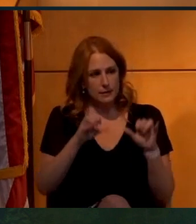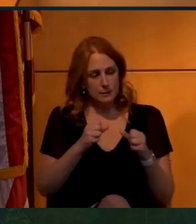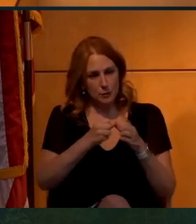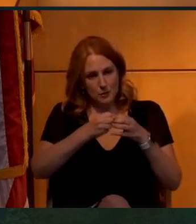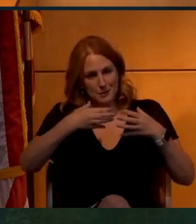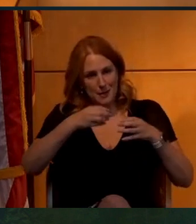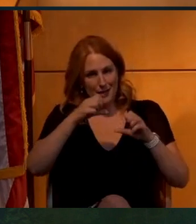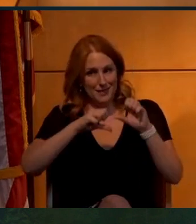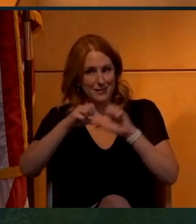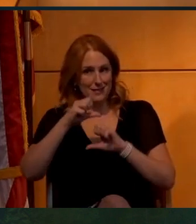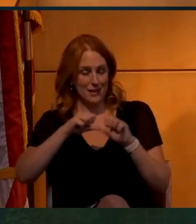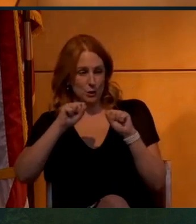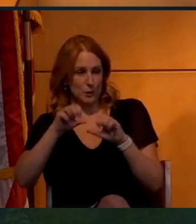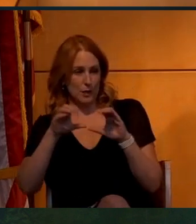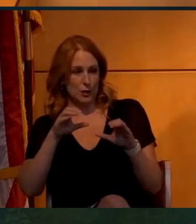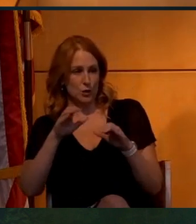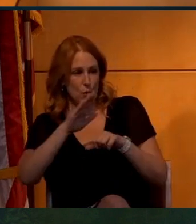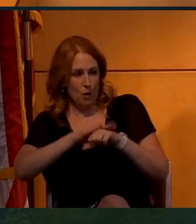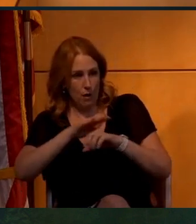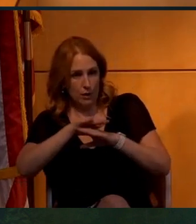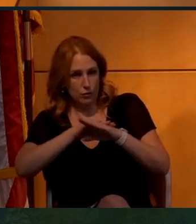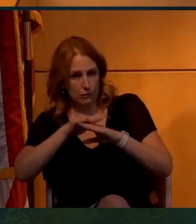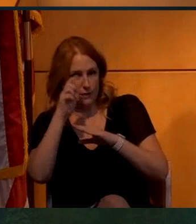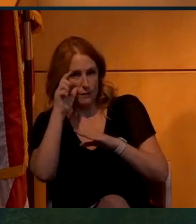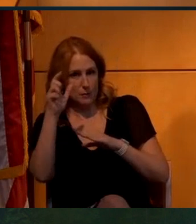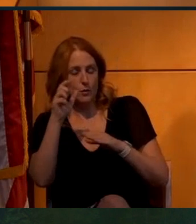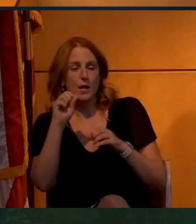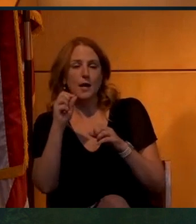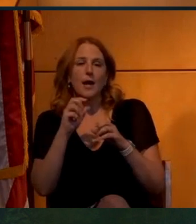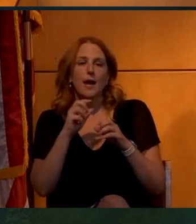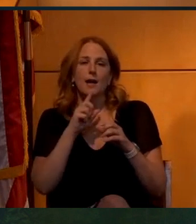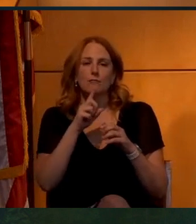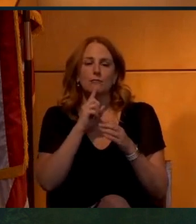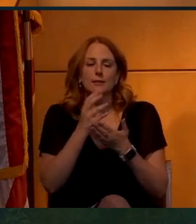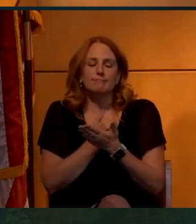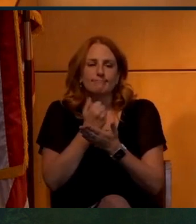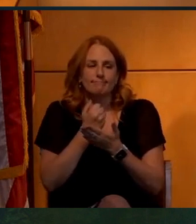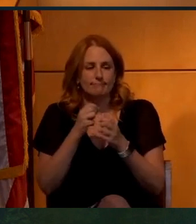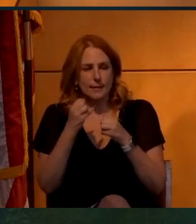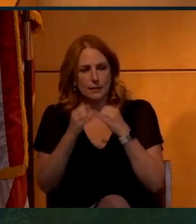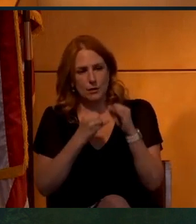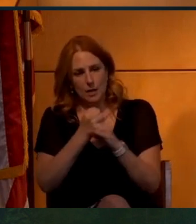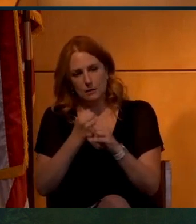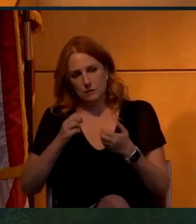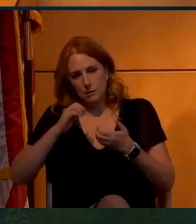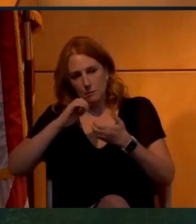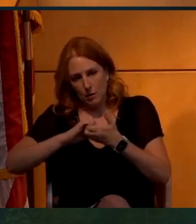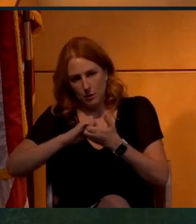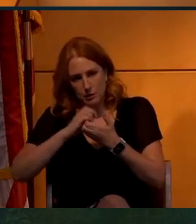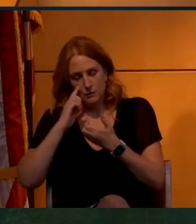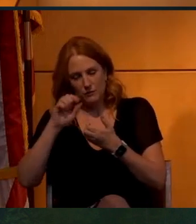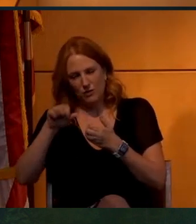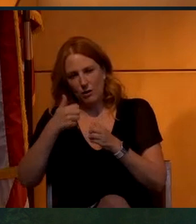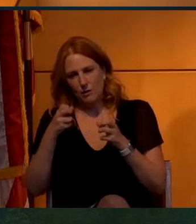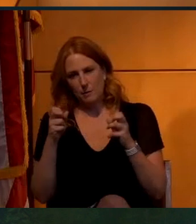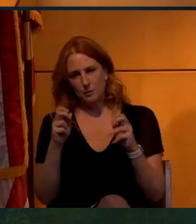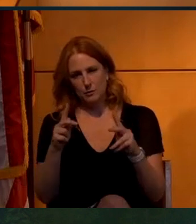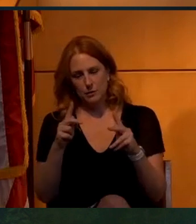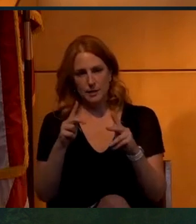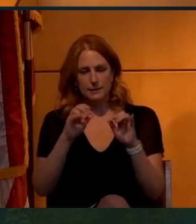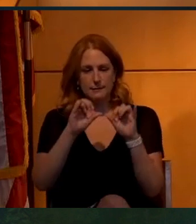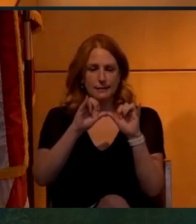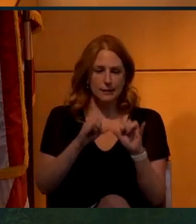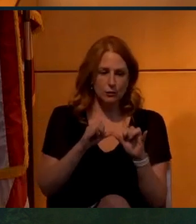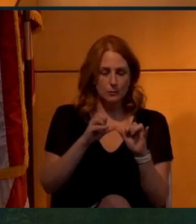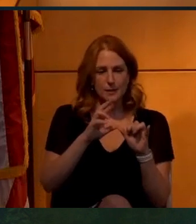do on the surface of the moon, as well as leveraging international partnerships for any additional opportunities, whether it be instruments,